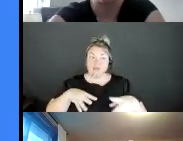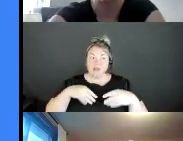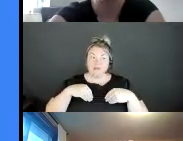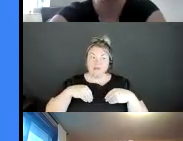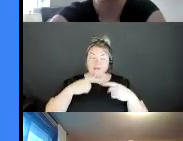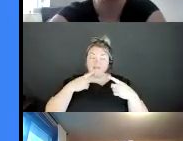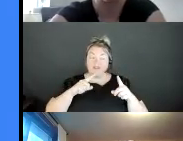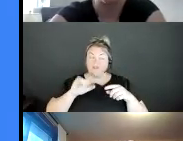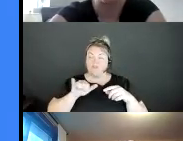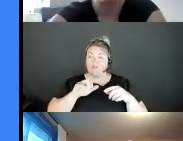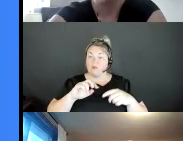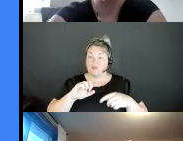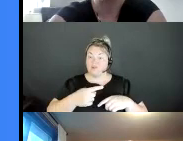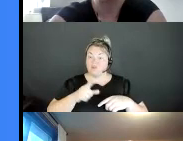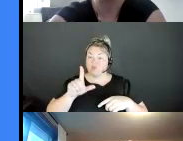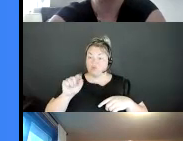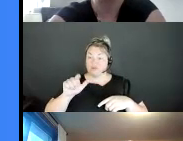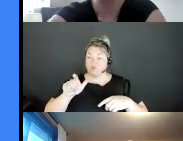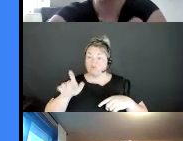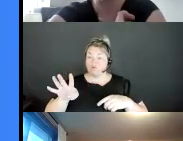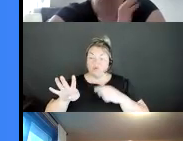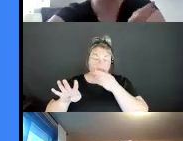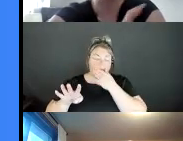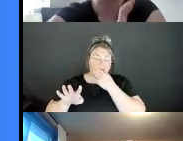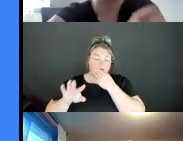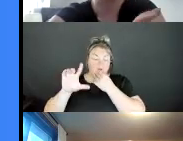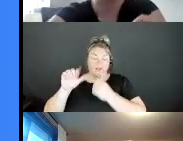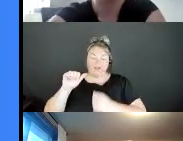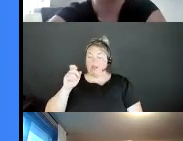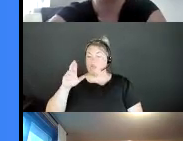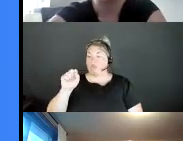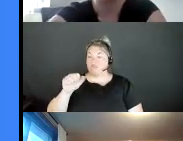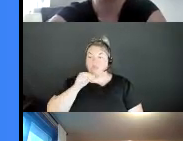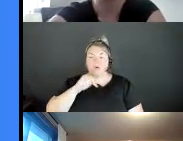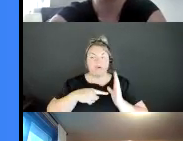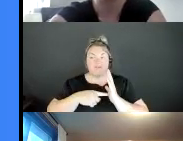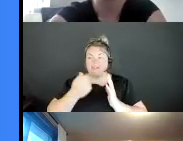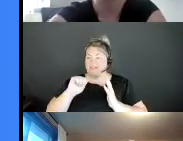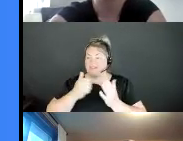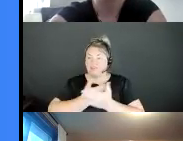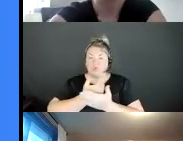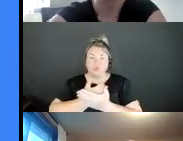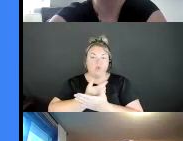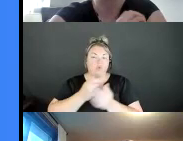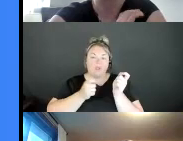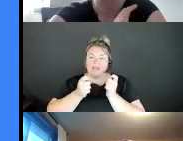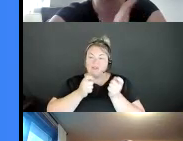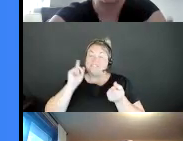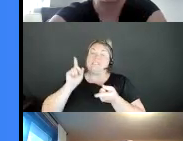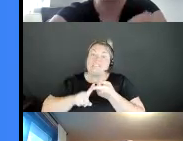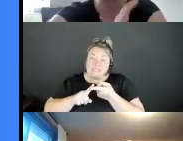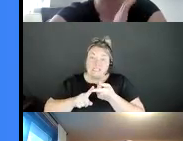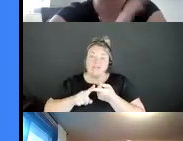January 1st of 2024. Ladders will not reflect any of the new regulations until they